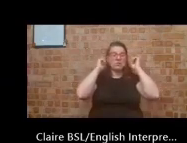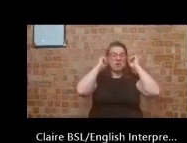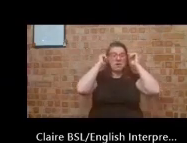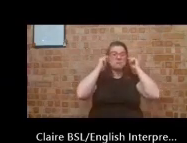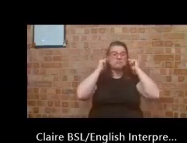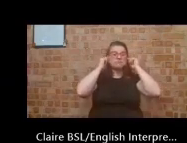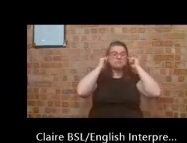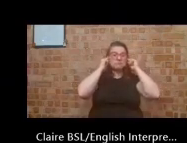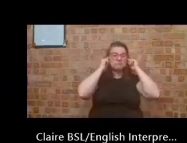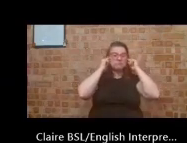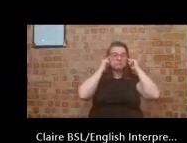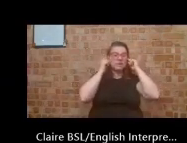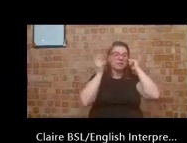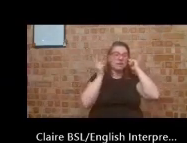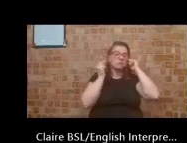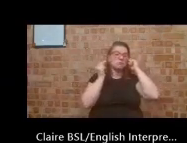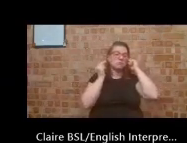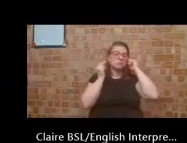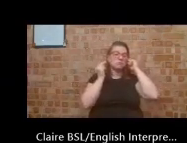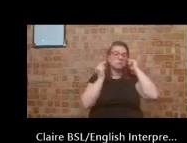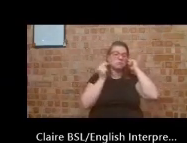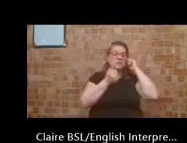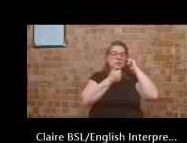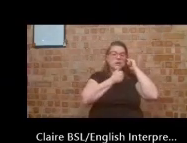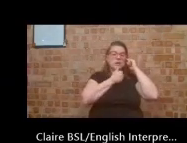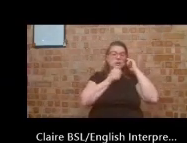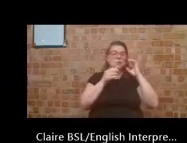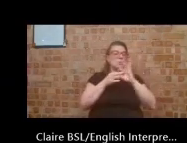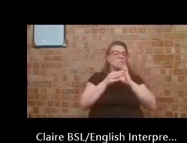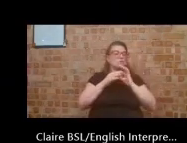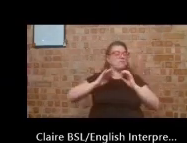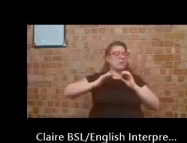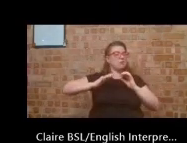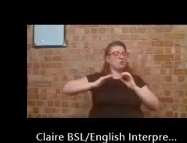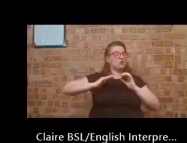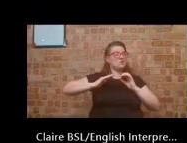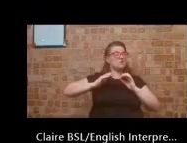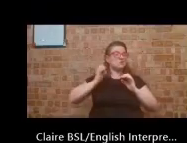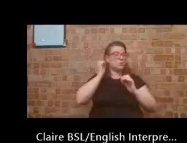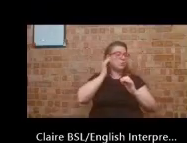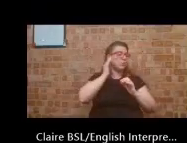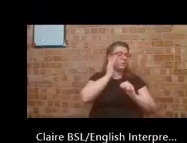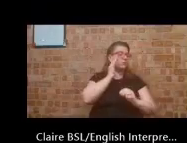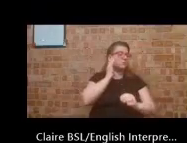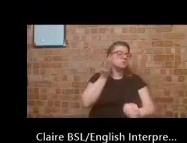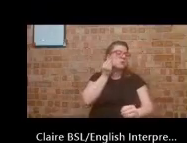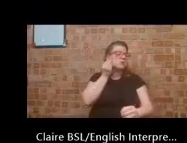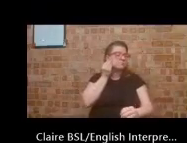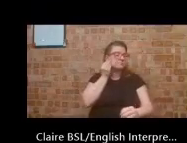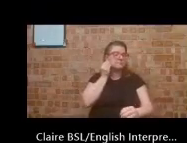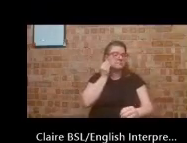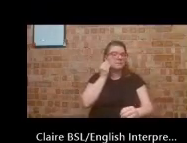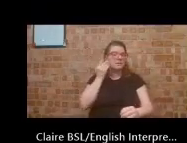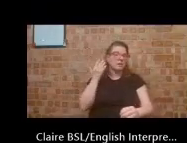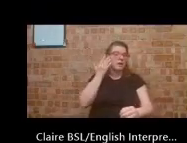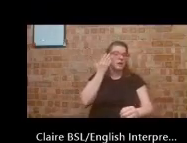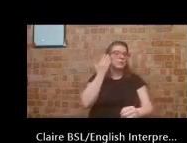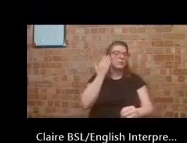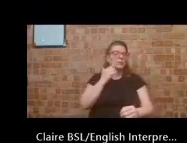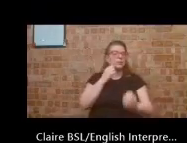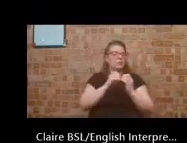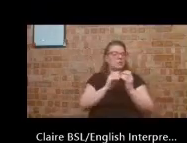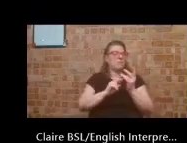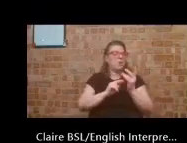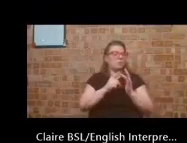ears, and they actually use vibrations to send the sound through your bone